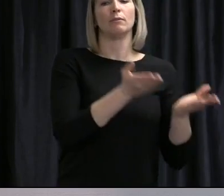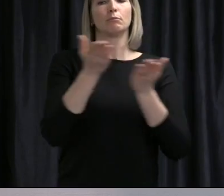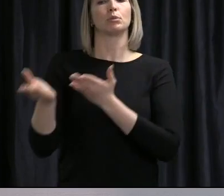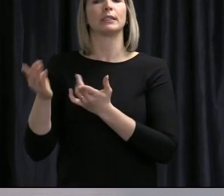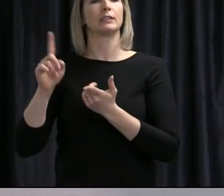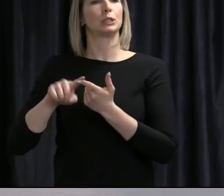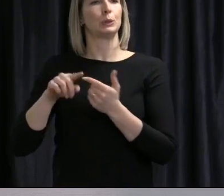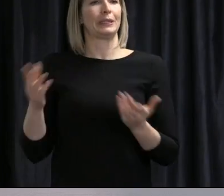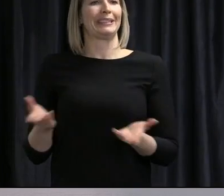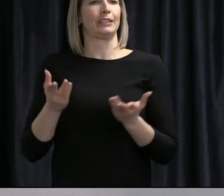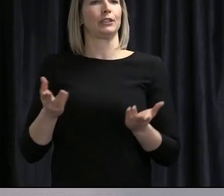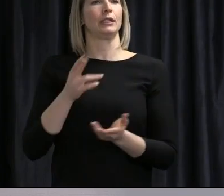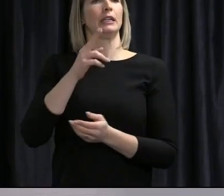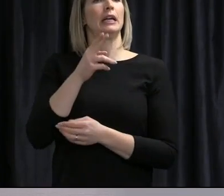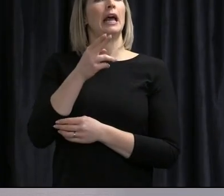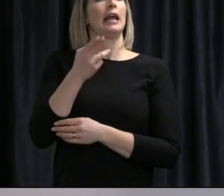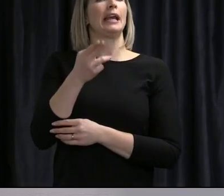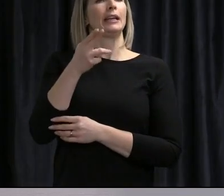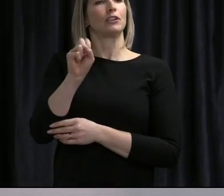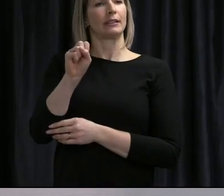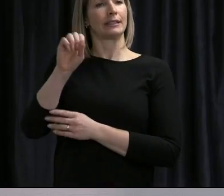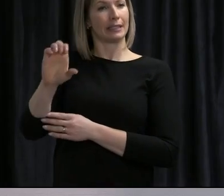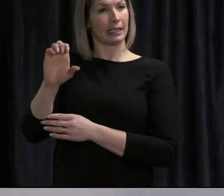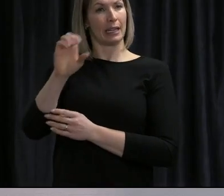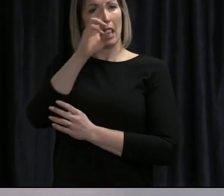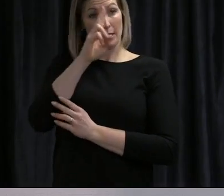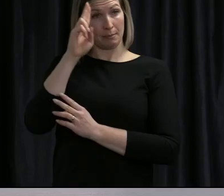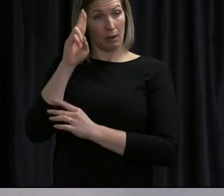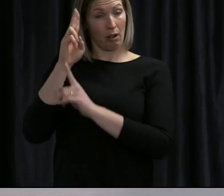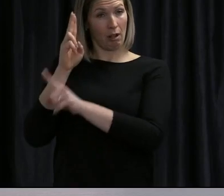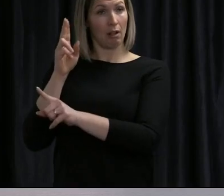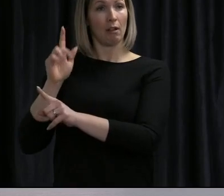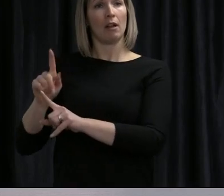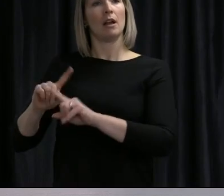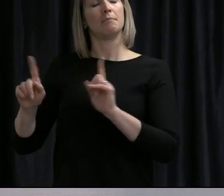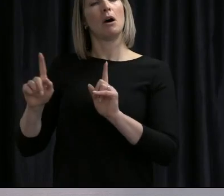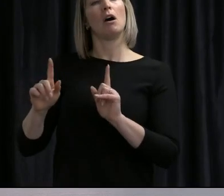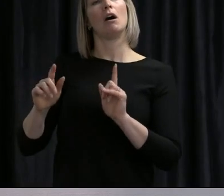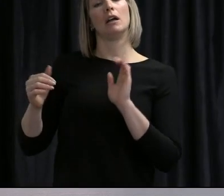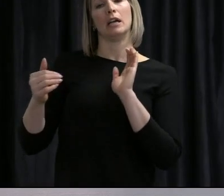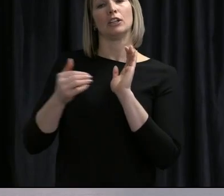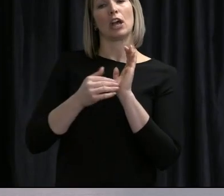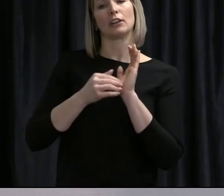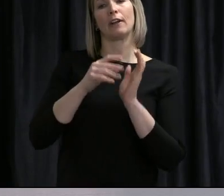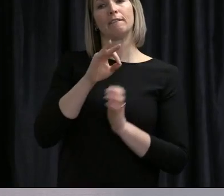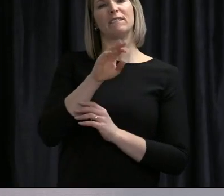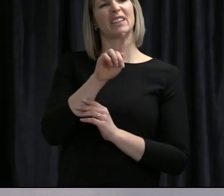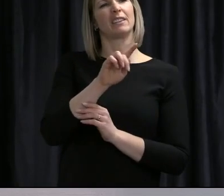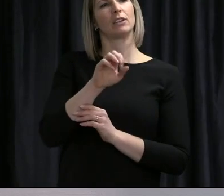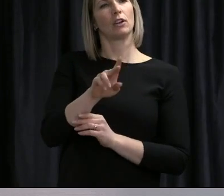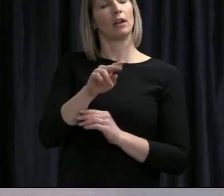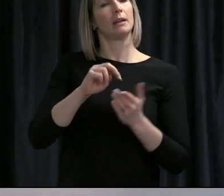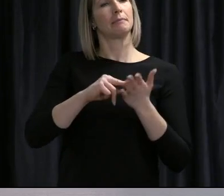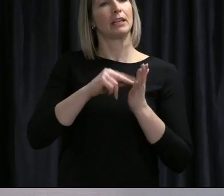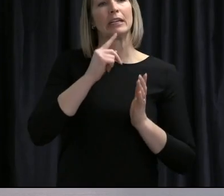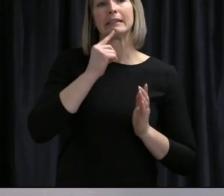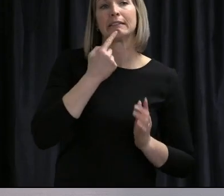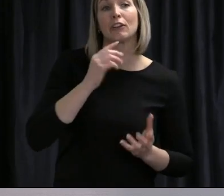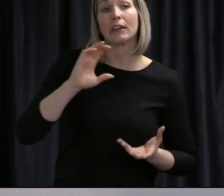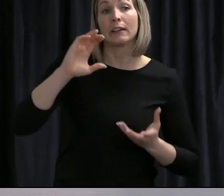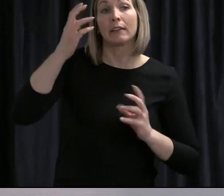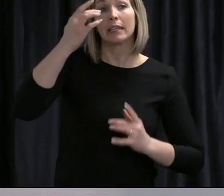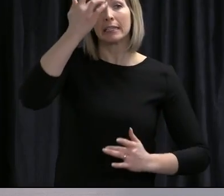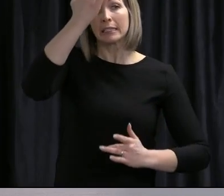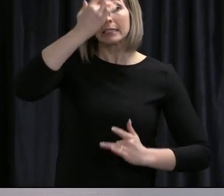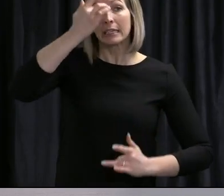of people on the basis of what Dr. Fitzgerald tells me who would require critical care is 2% of those people who show